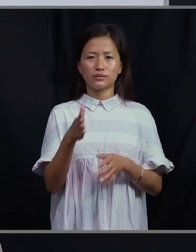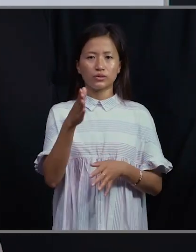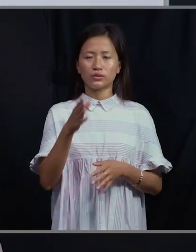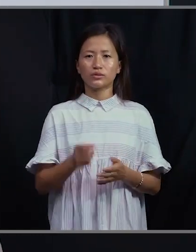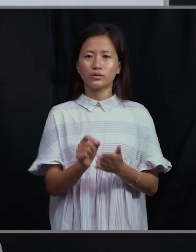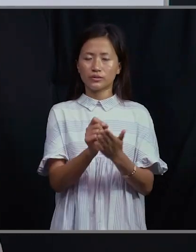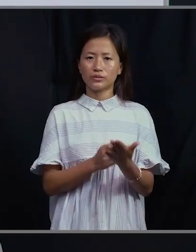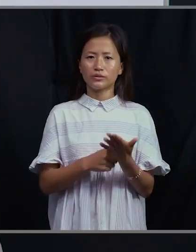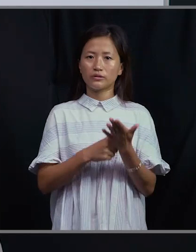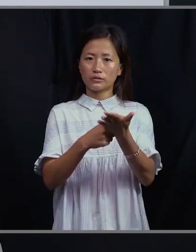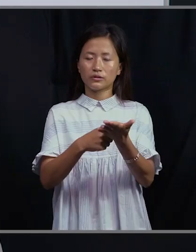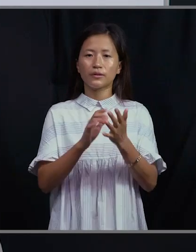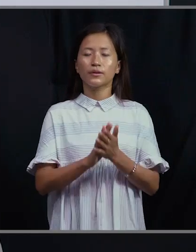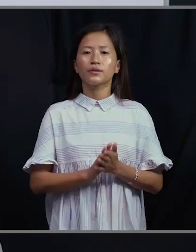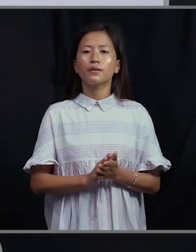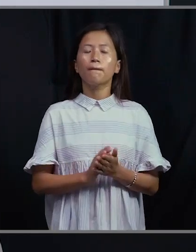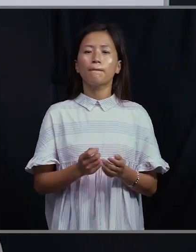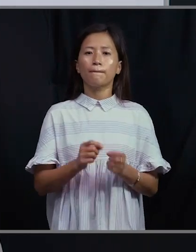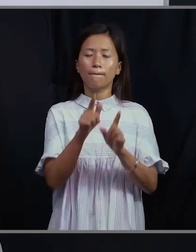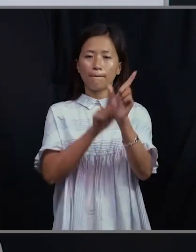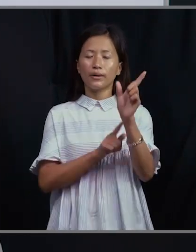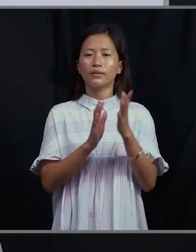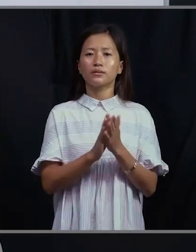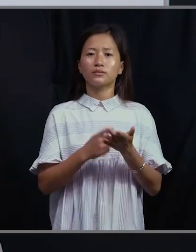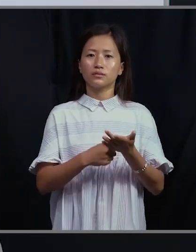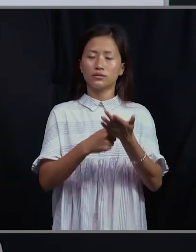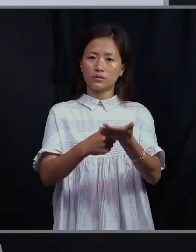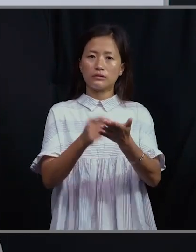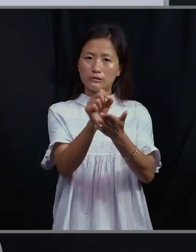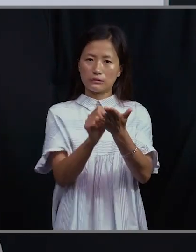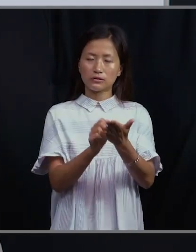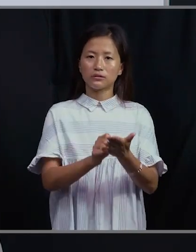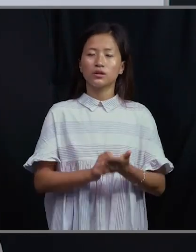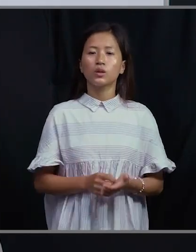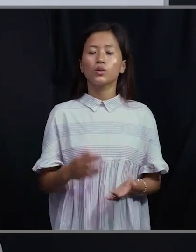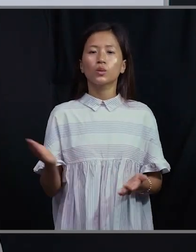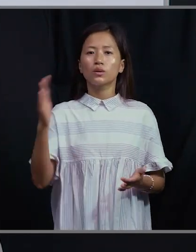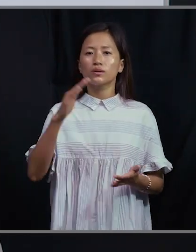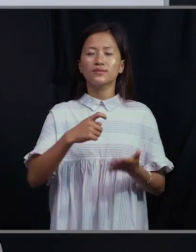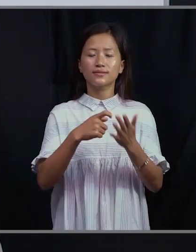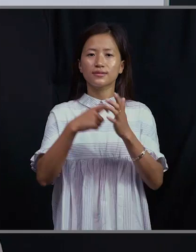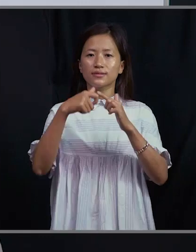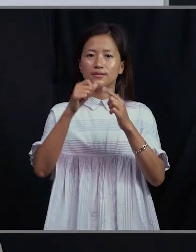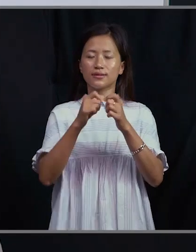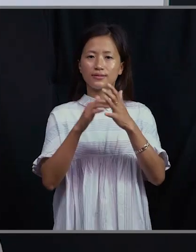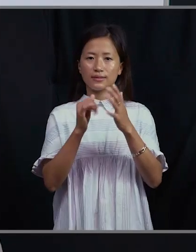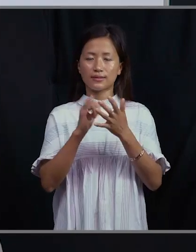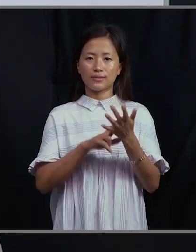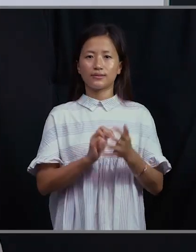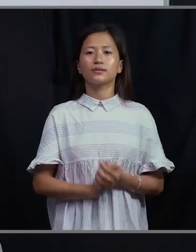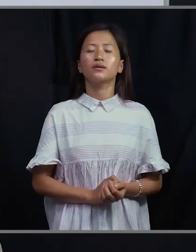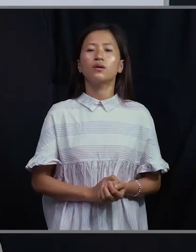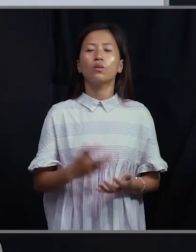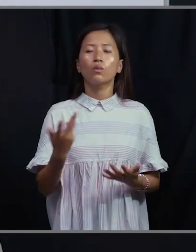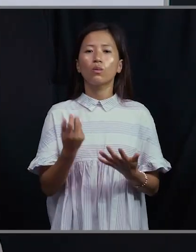been registered by a registerer. Okay, who is called as a qazi. Okay, we will be discussing about who is a